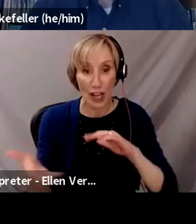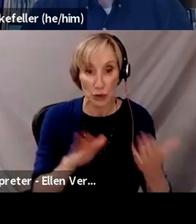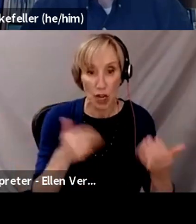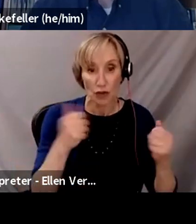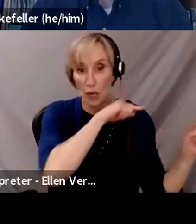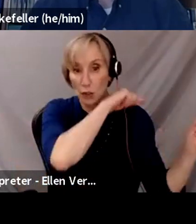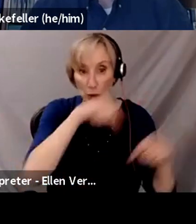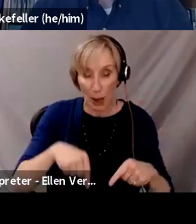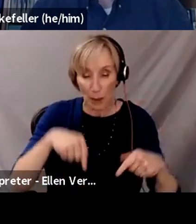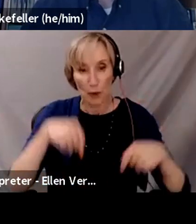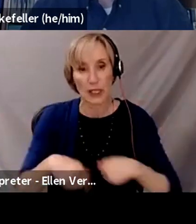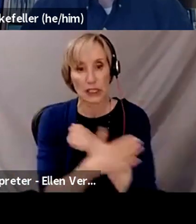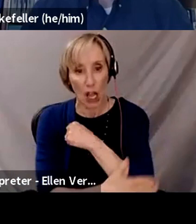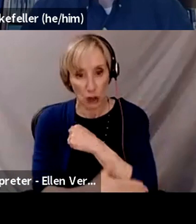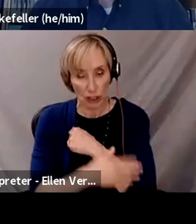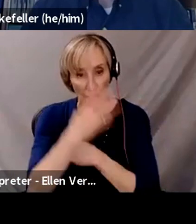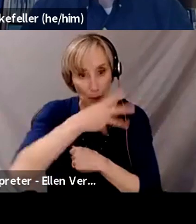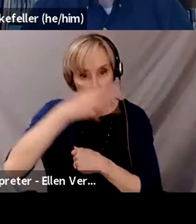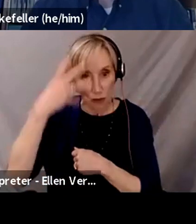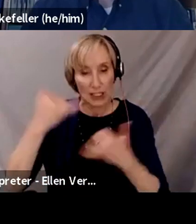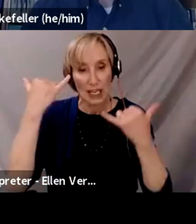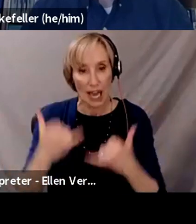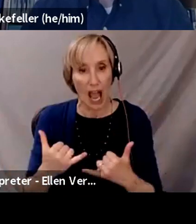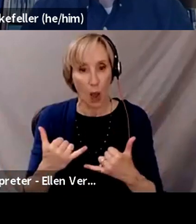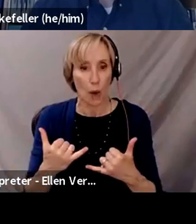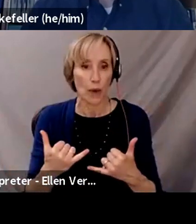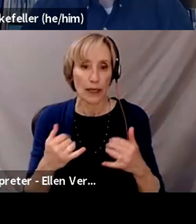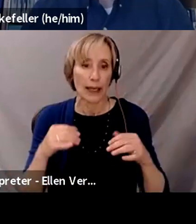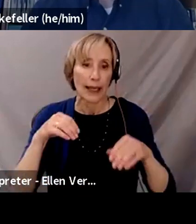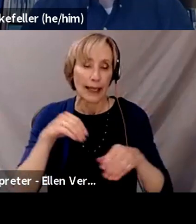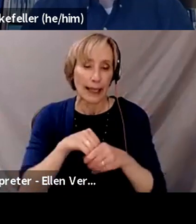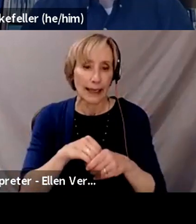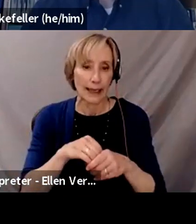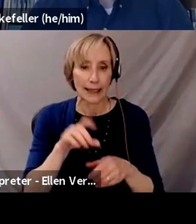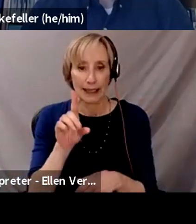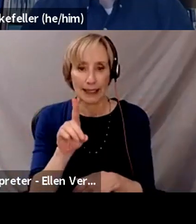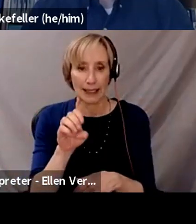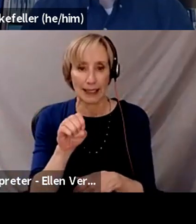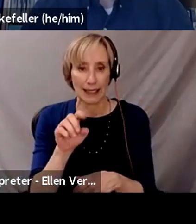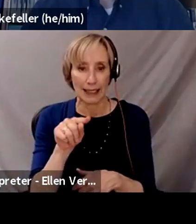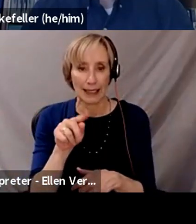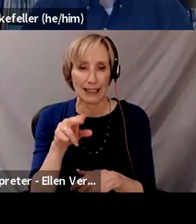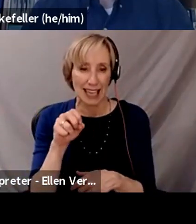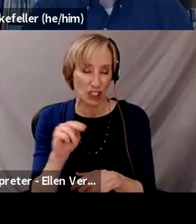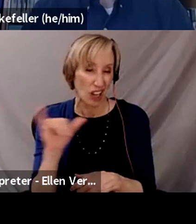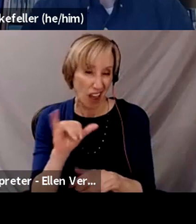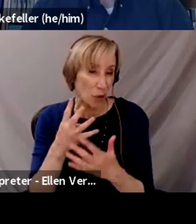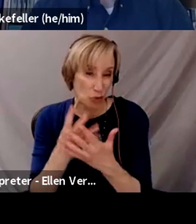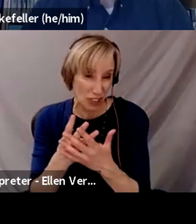for a better opportunity, and they're being detained. So I think it's very hard for me to think about,